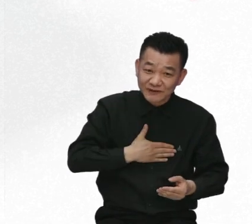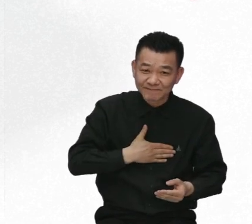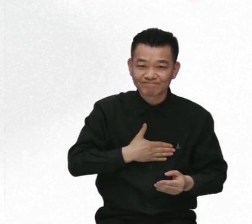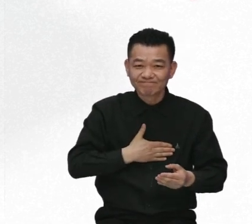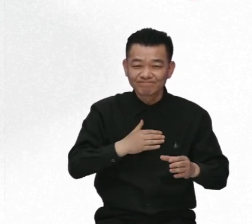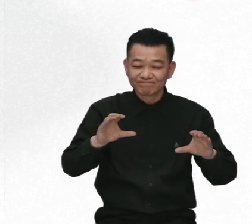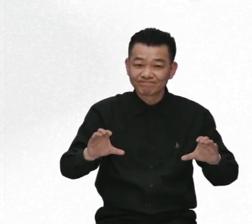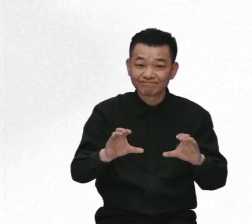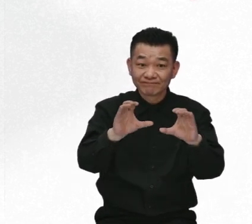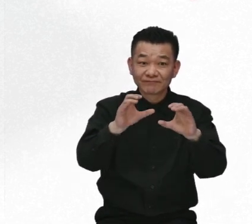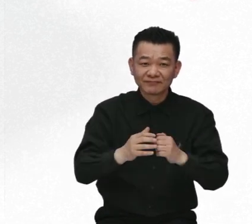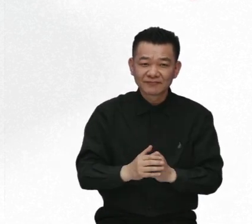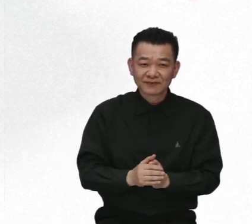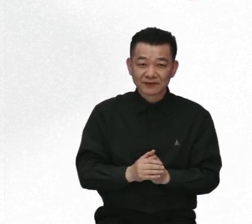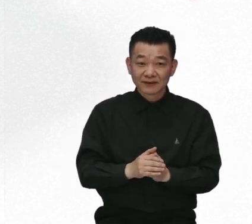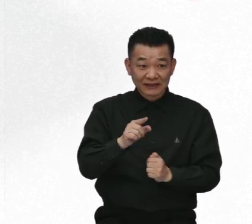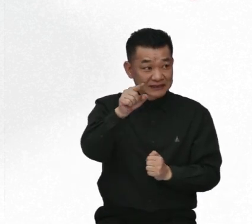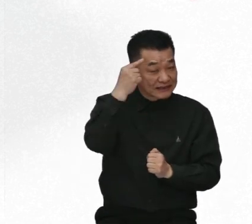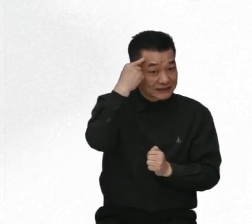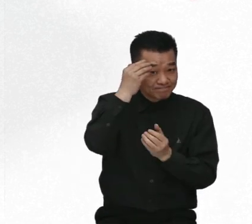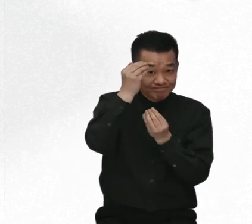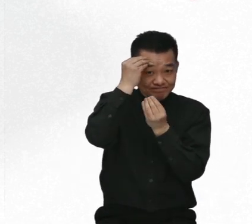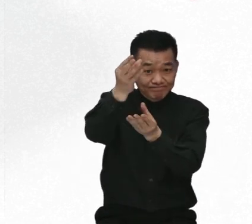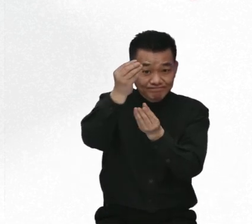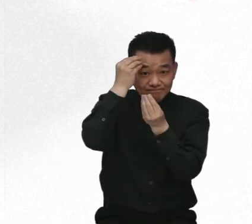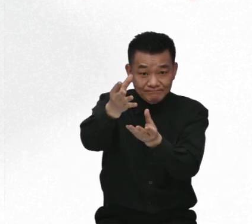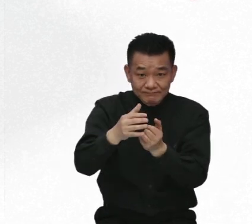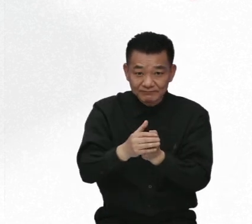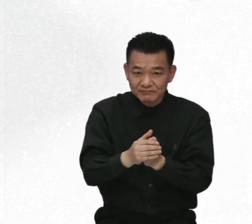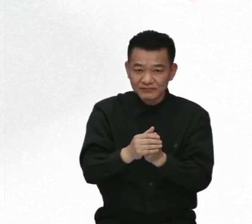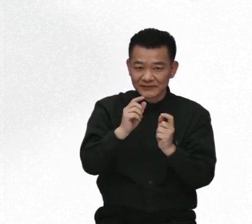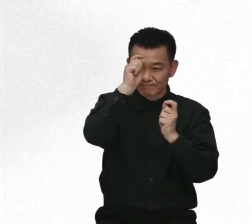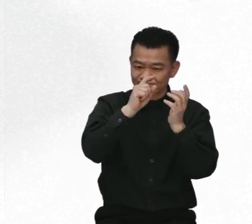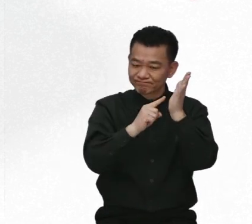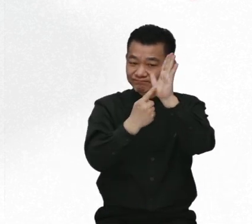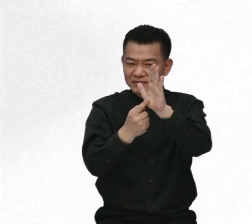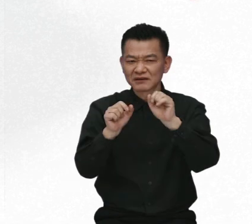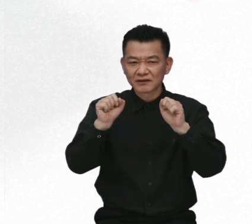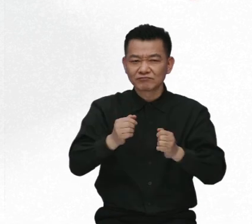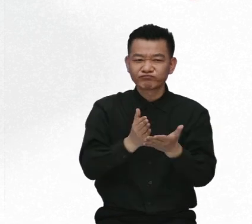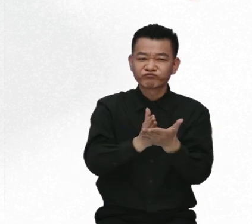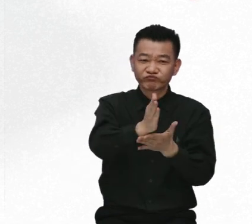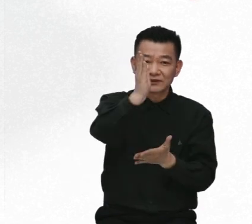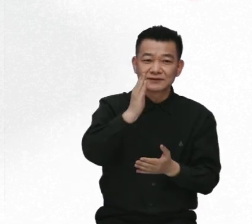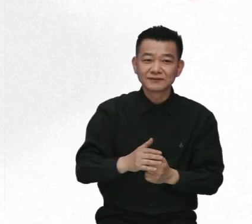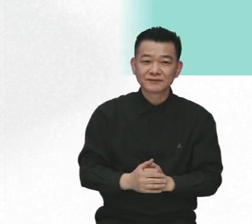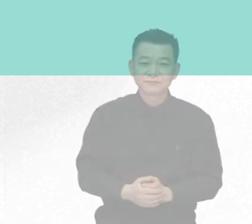equal basis with others, and through all forms of communication of their choice.